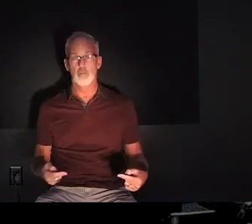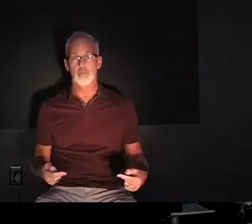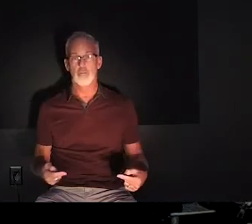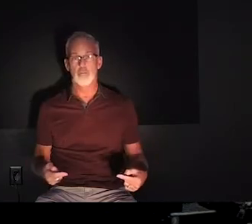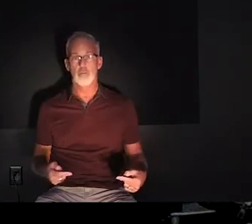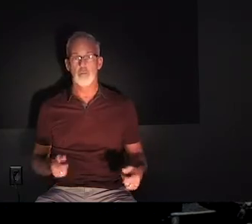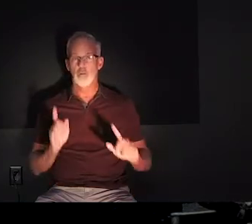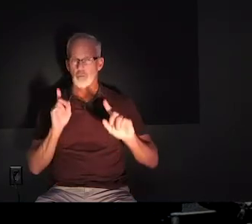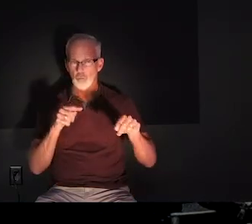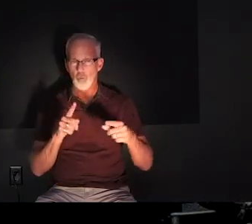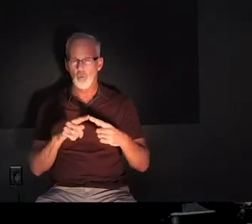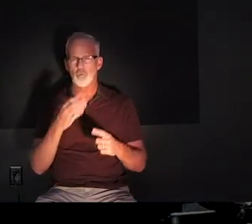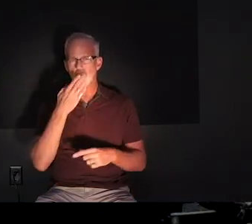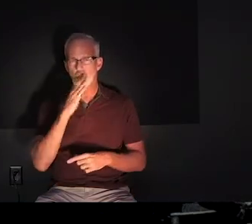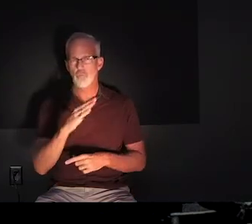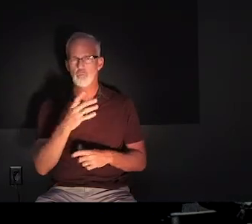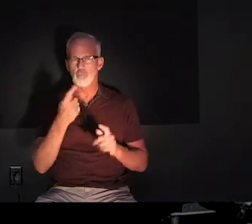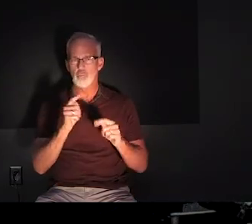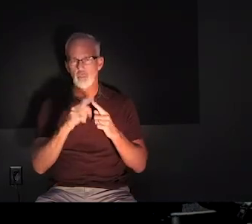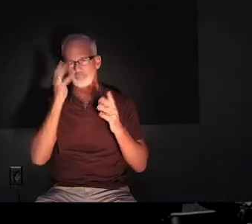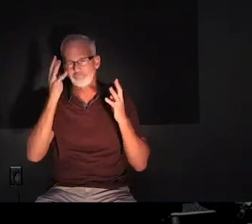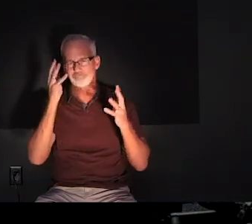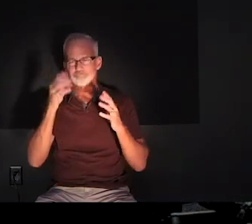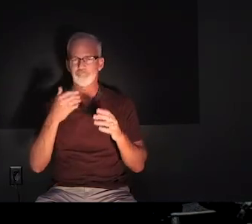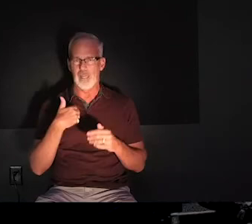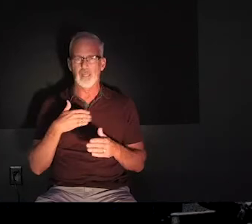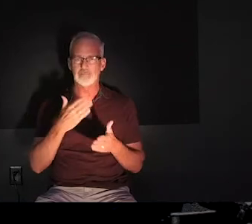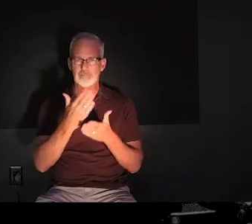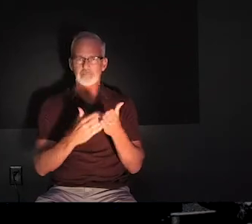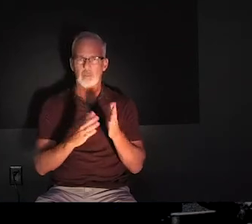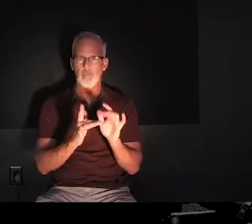search, trying to figure out he's got some scripture with him.